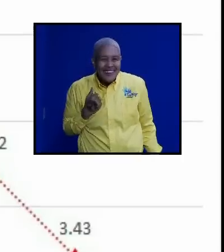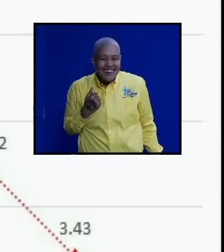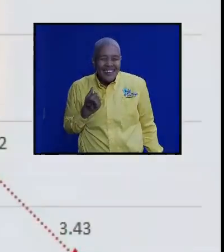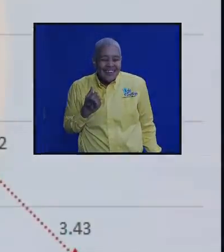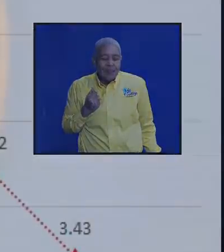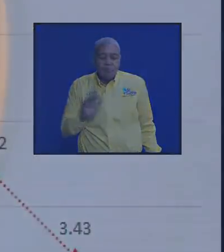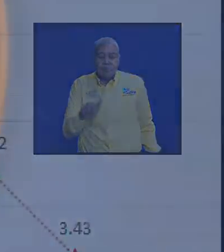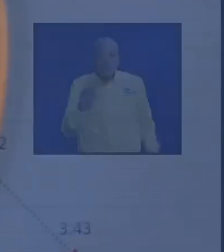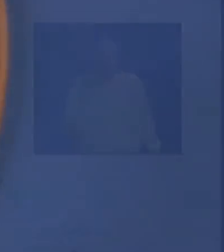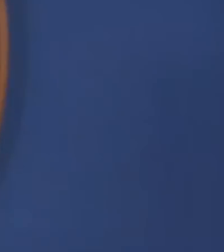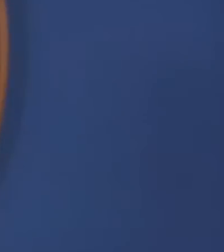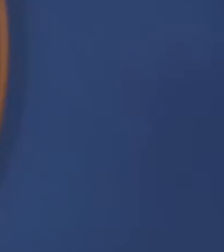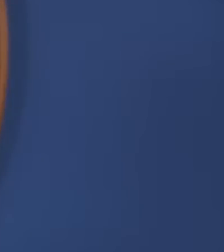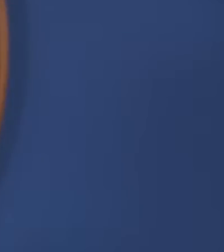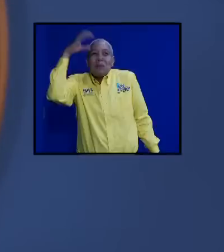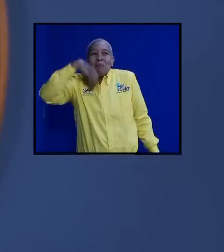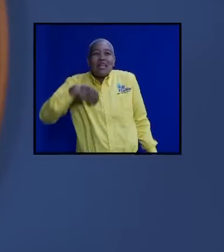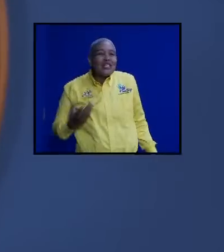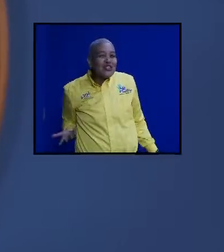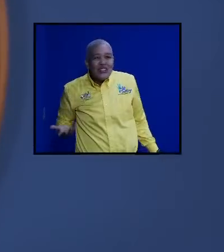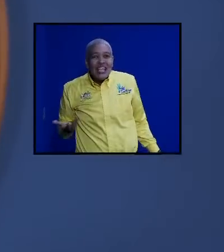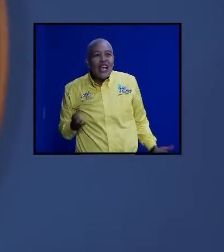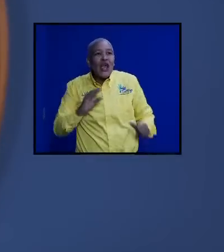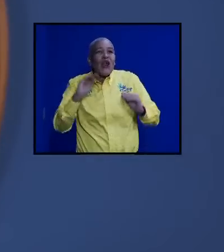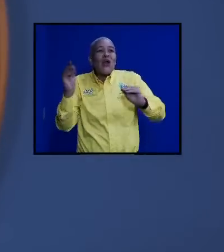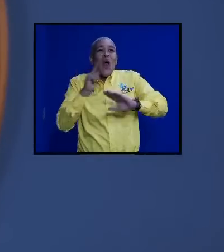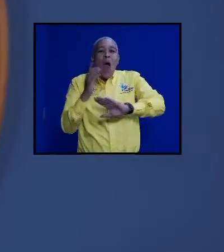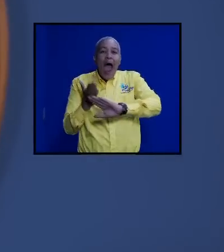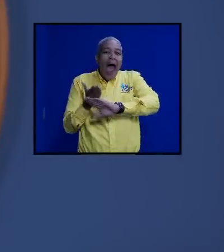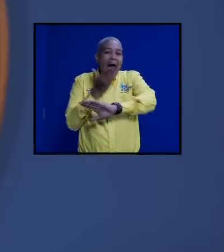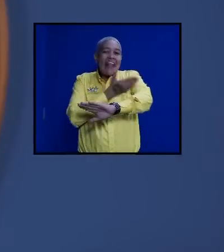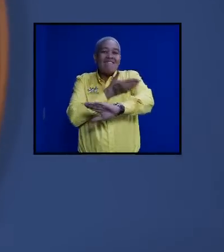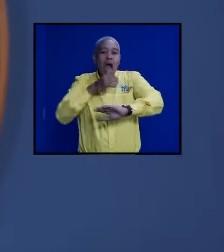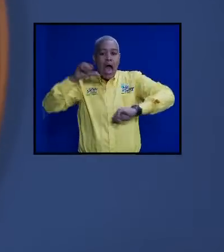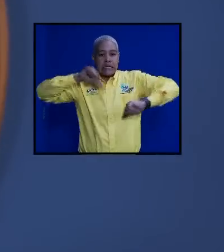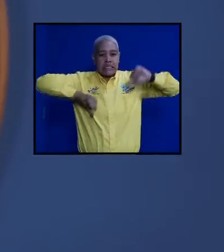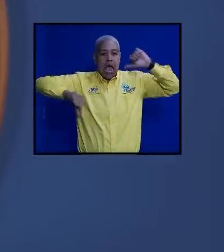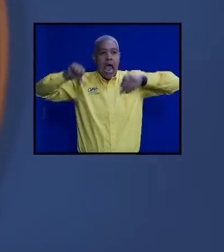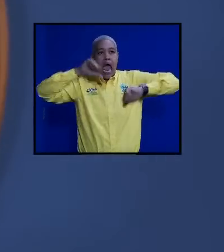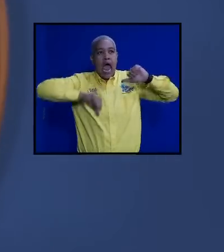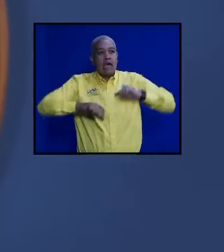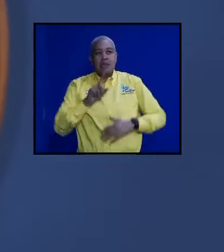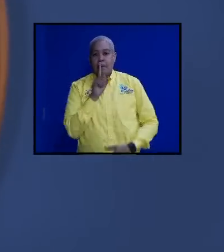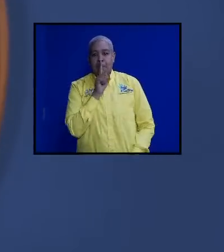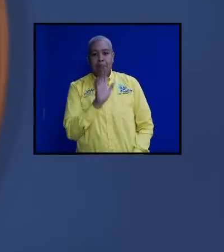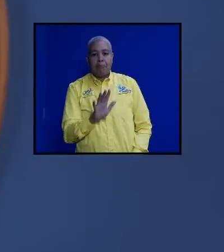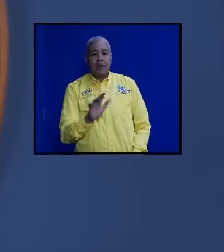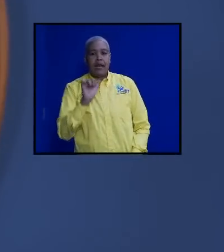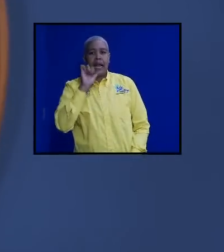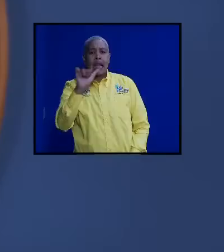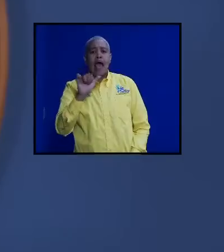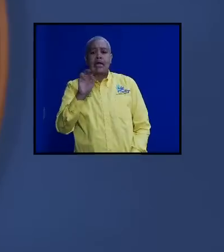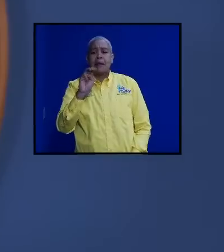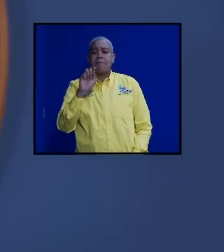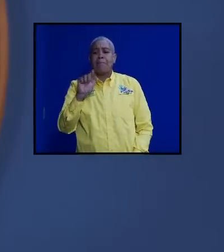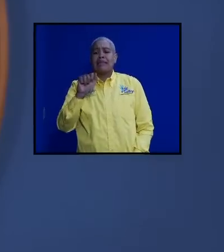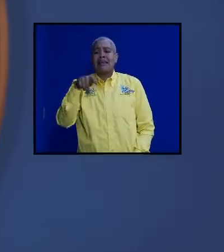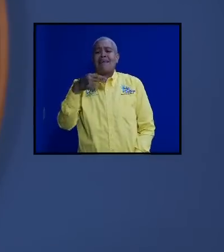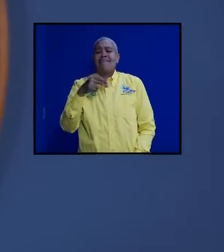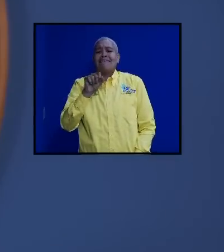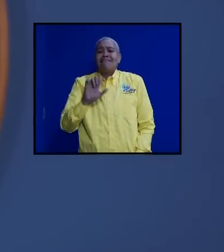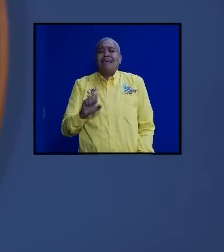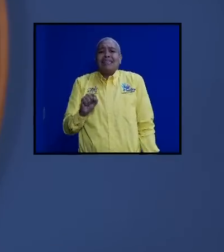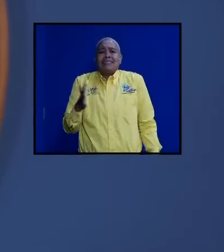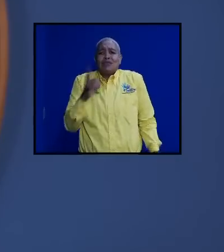no mystery. There is no advanced science. It is not metaphysics. It